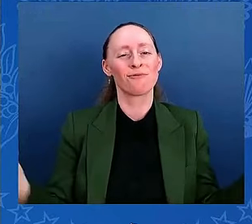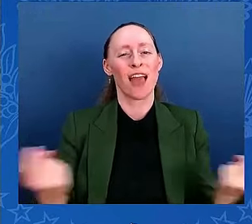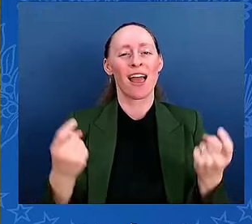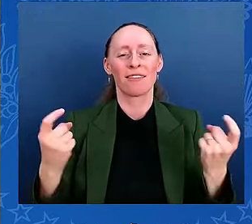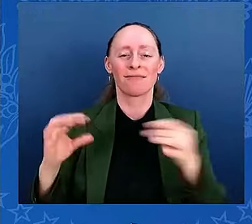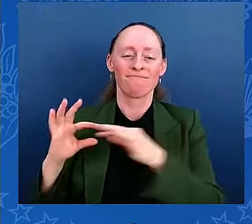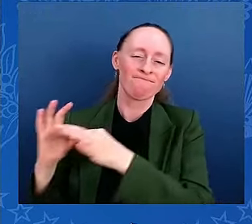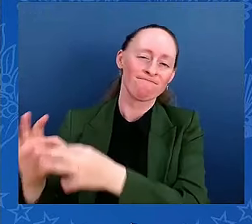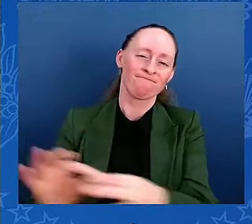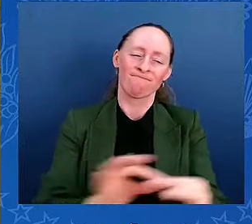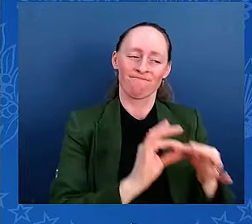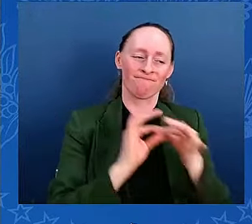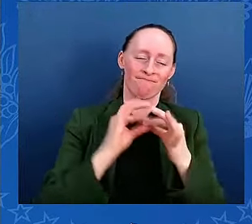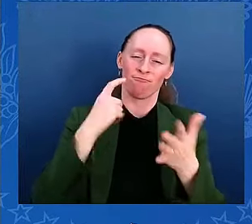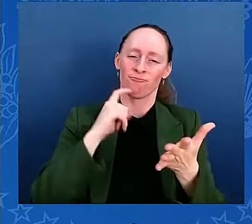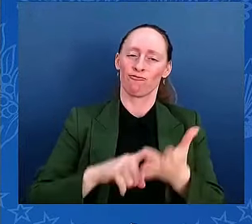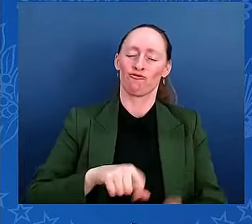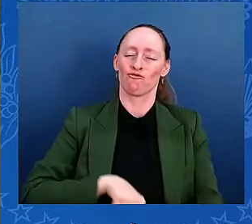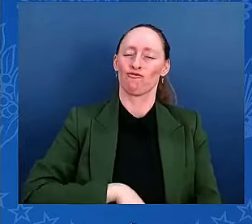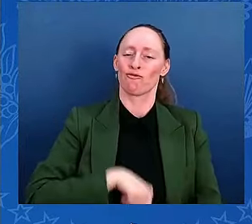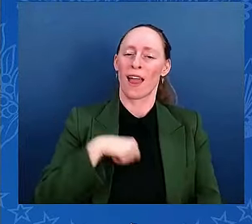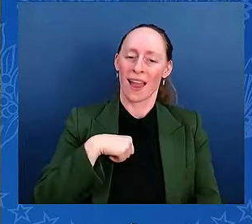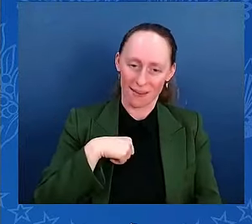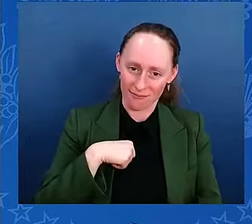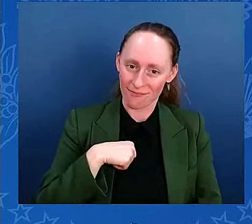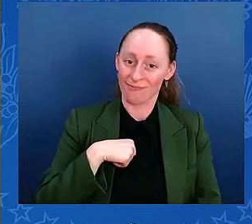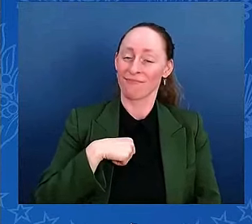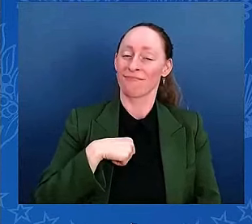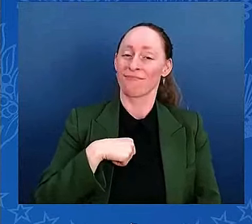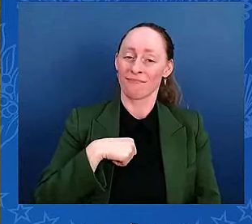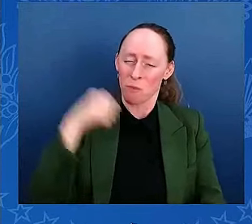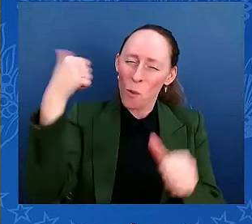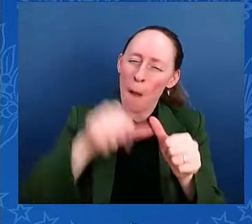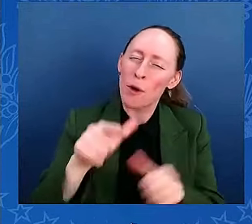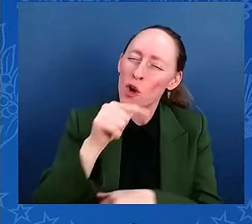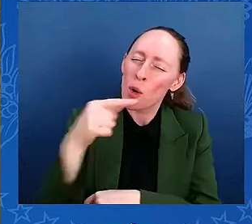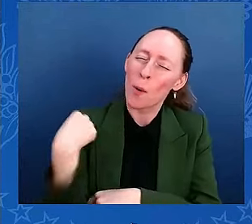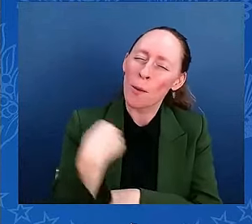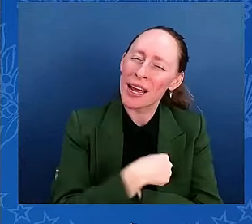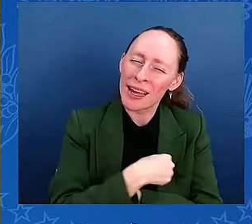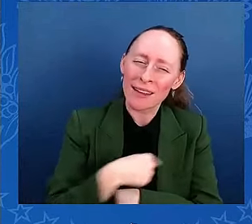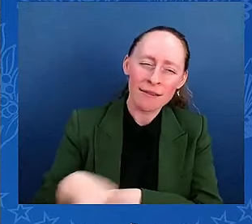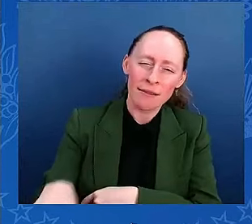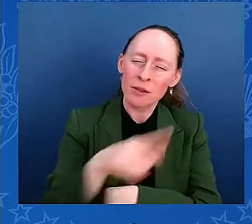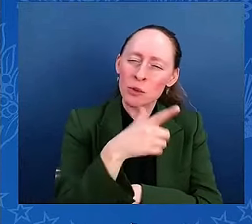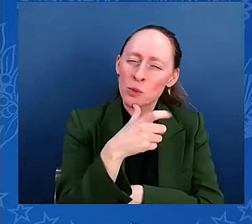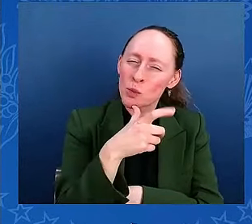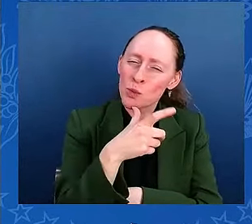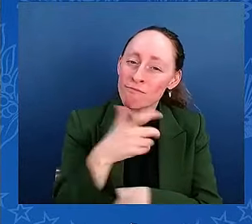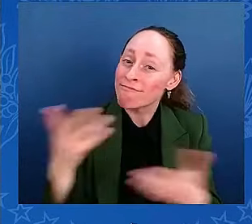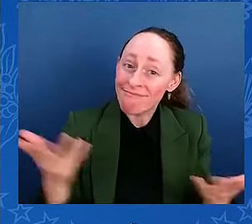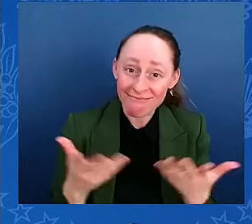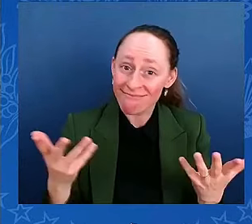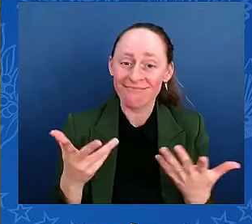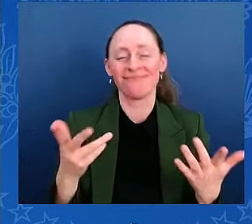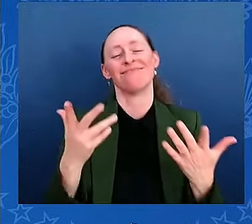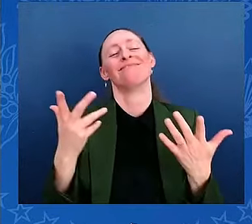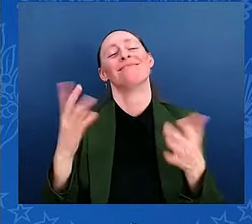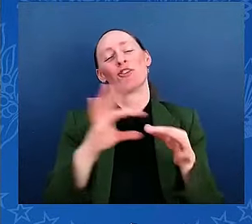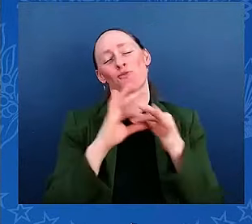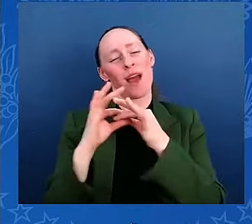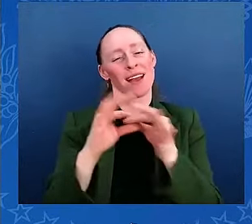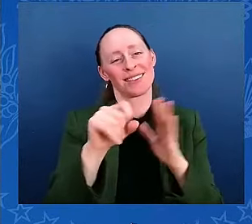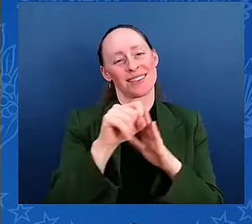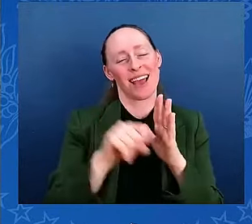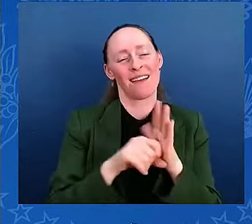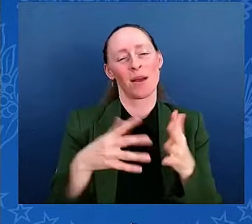community, remembering who the hell we are. We're the United States of America. And there's nothing beyond our capacity when we